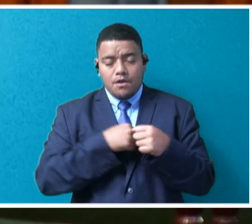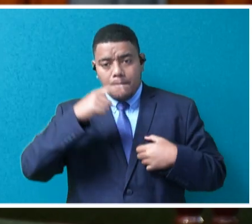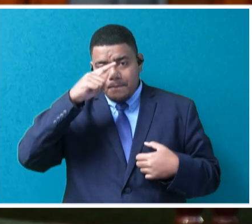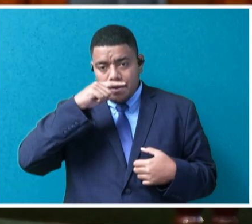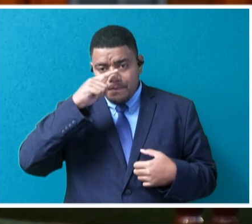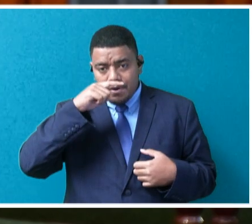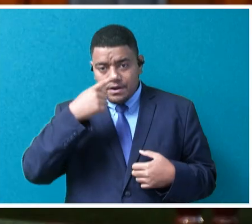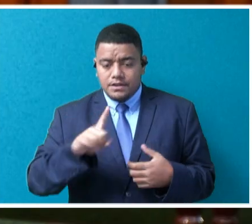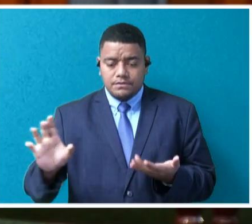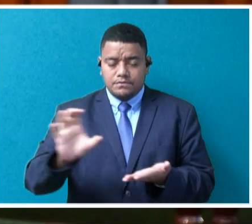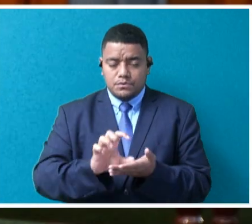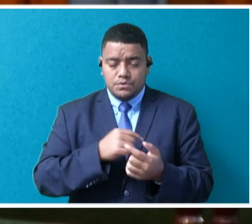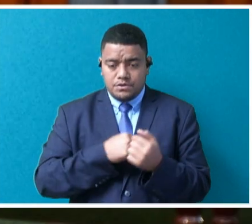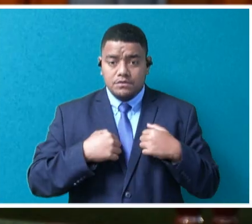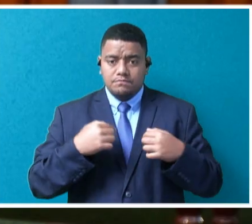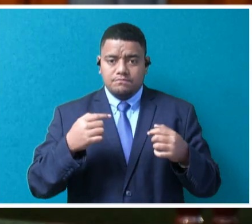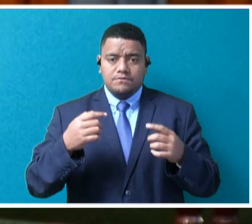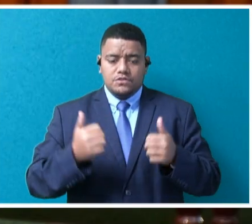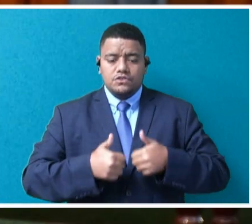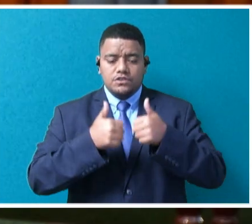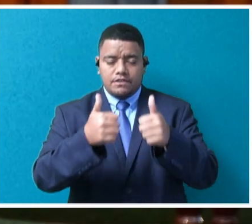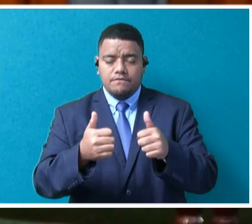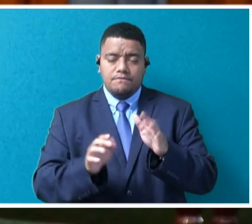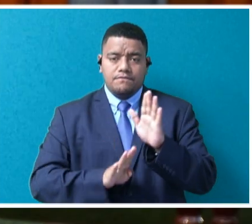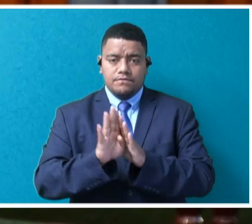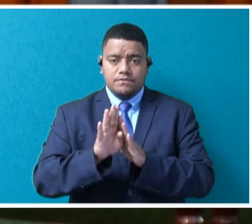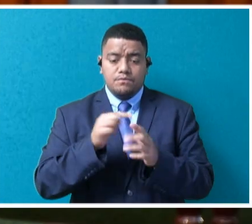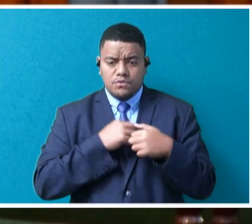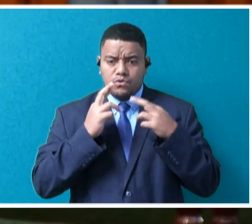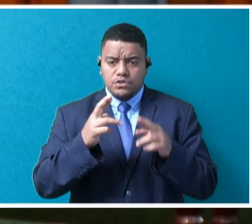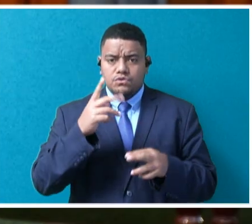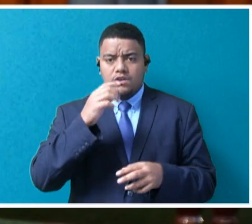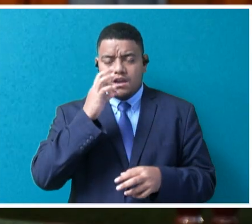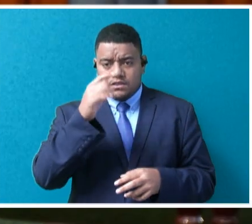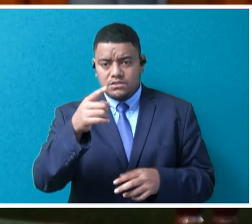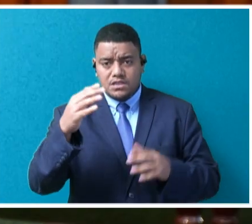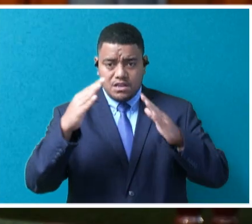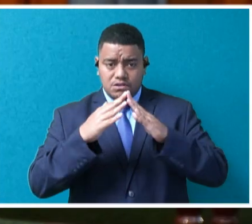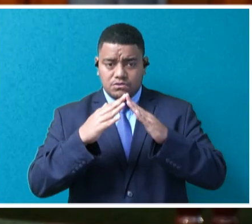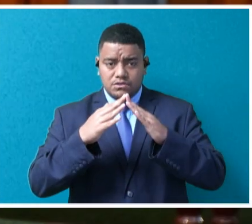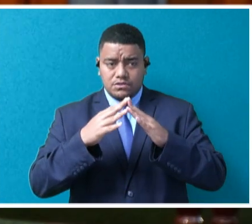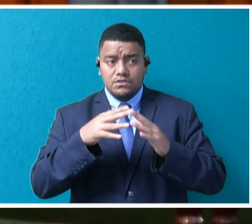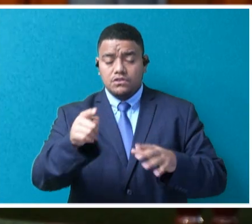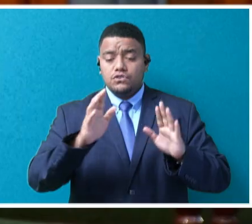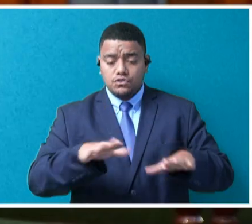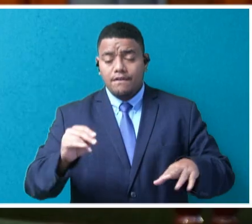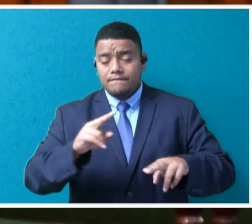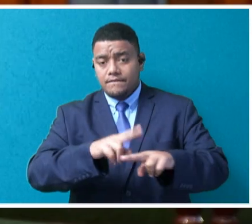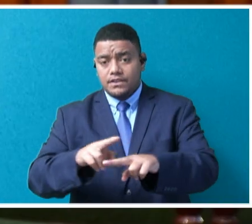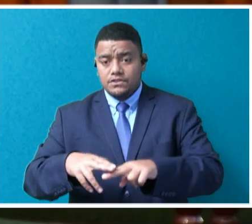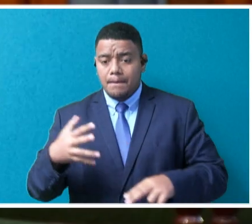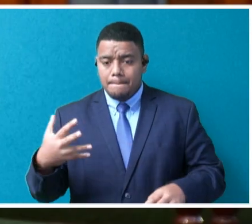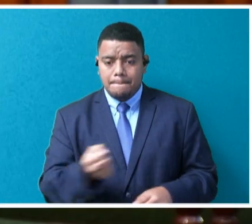and the investment we pursue to drive development, I wish to ask this august House that the children of Fiji